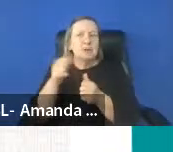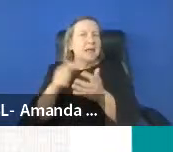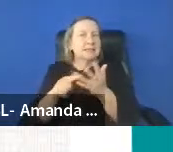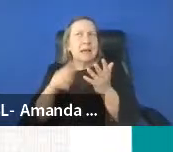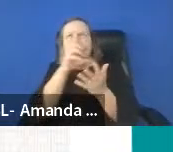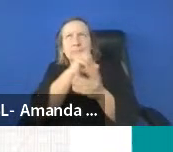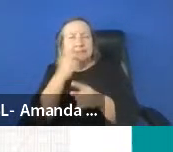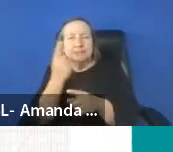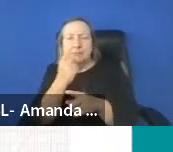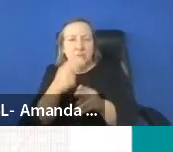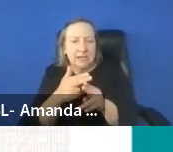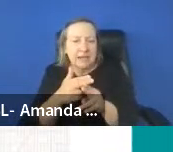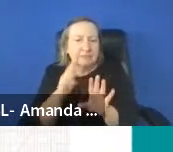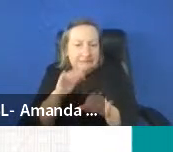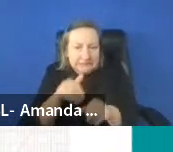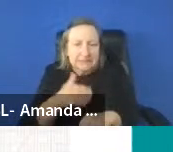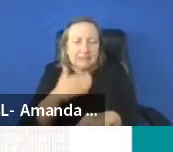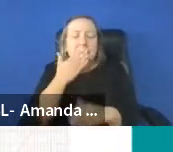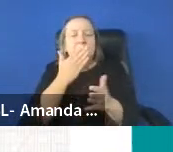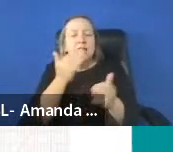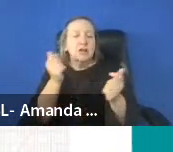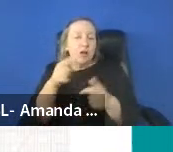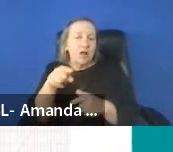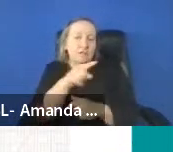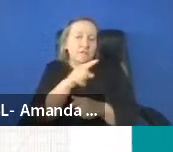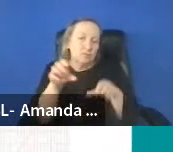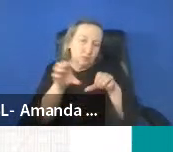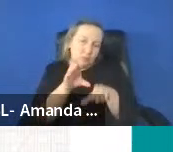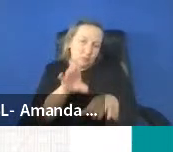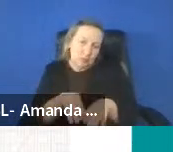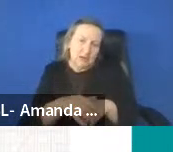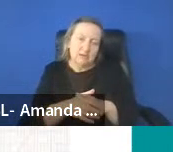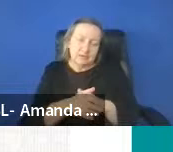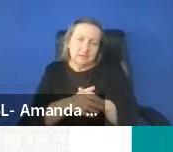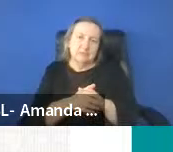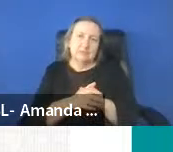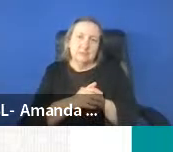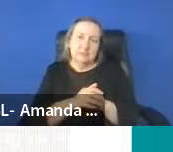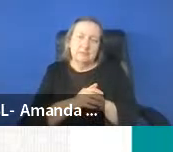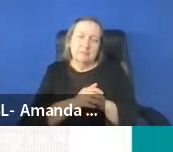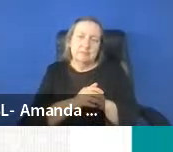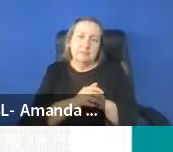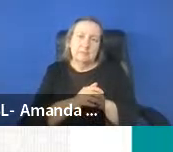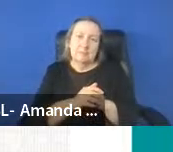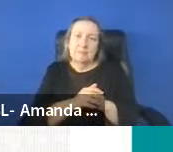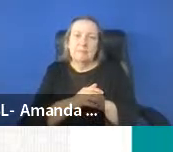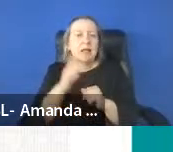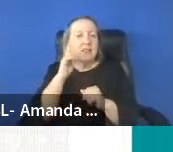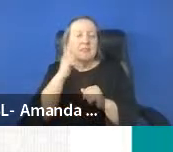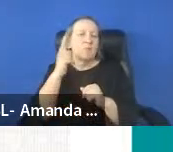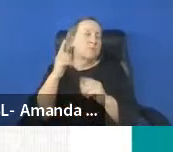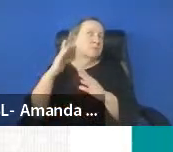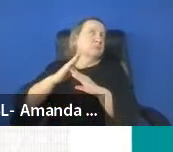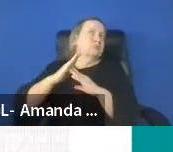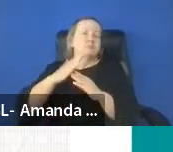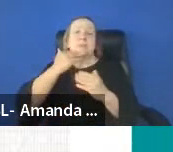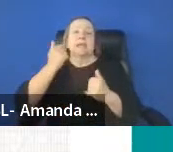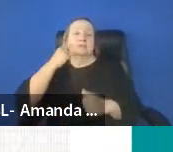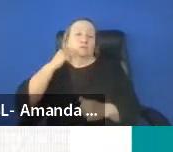always miss a name, but thank you all for doing that. It was just, I think, I think it was one of the highlights for